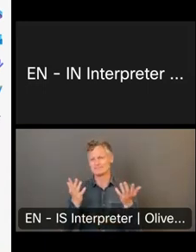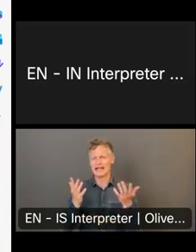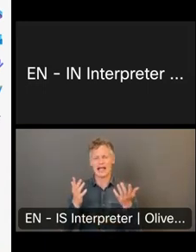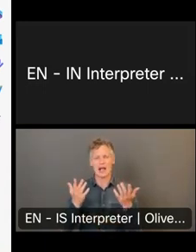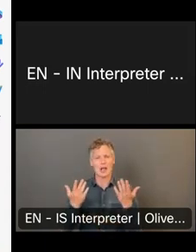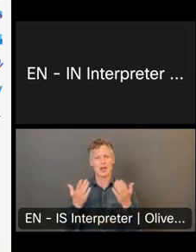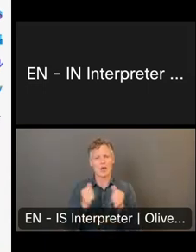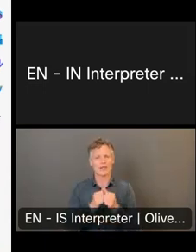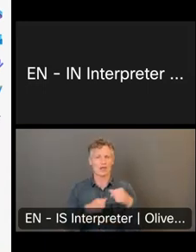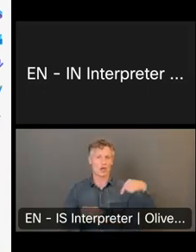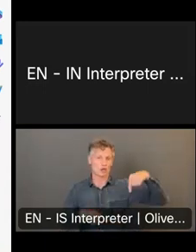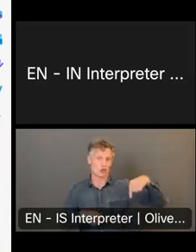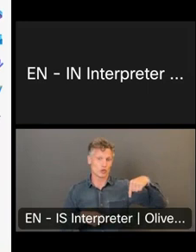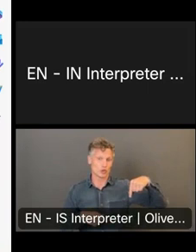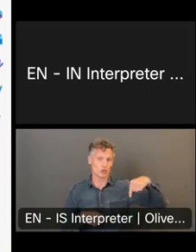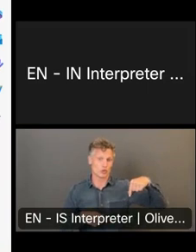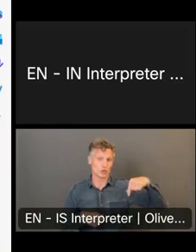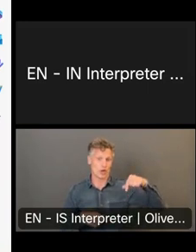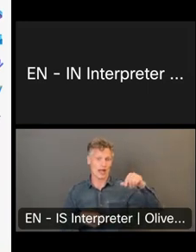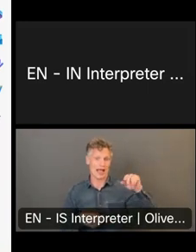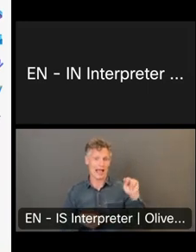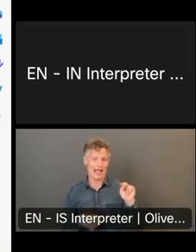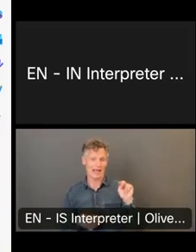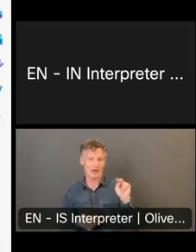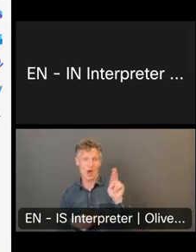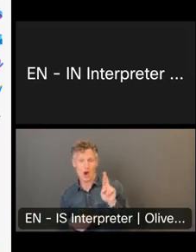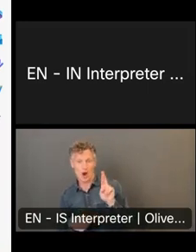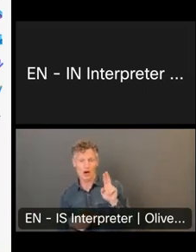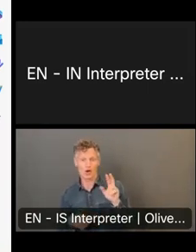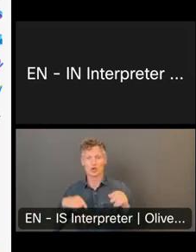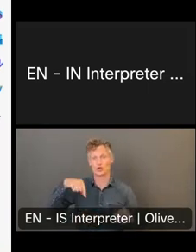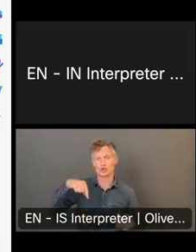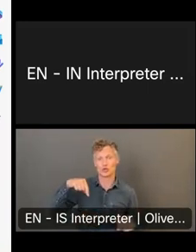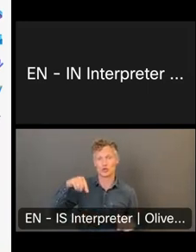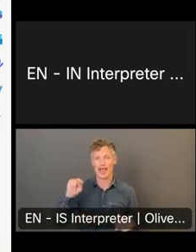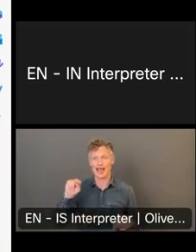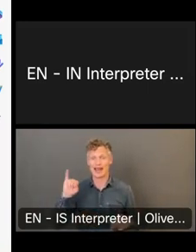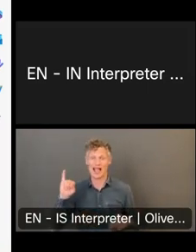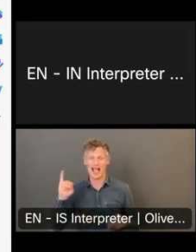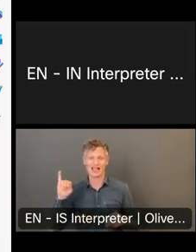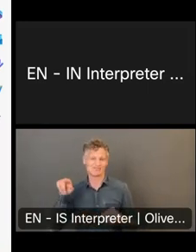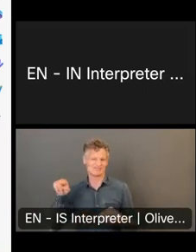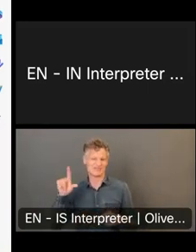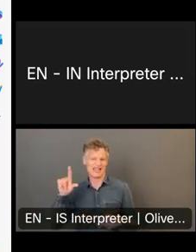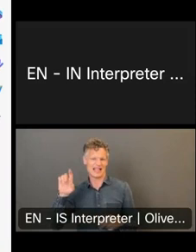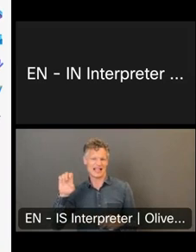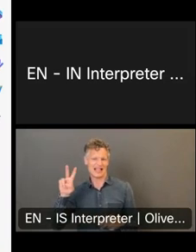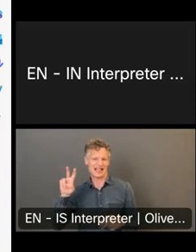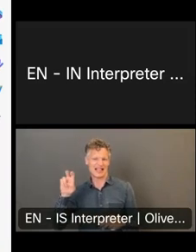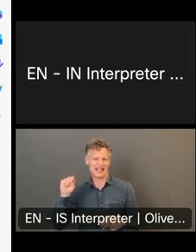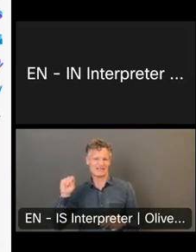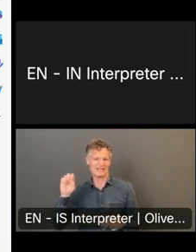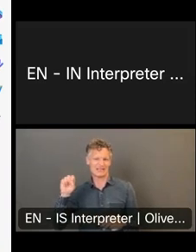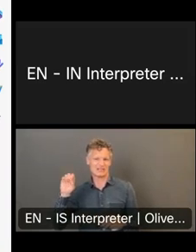in Levinsonian terms, to their roots as